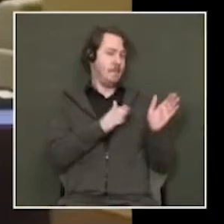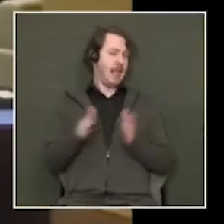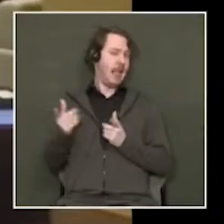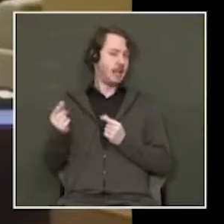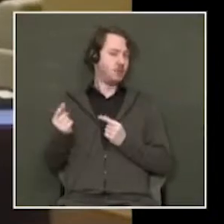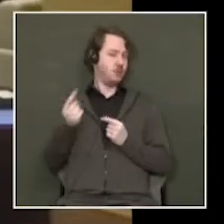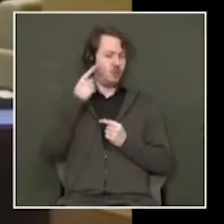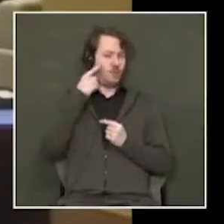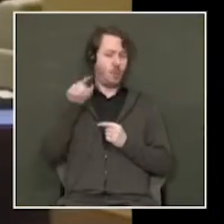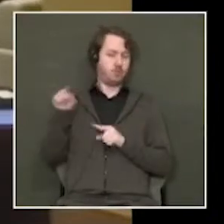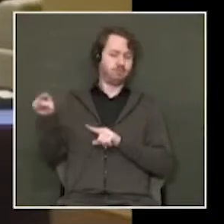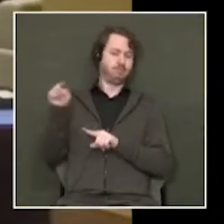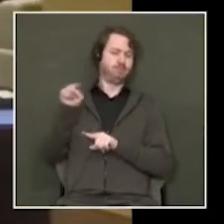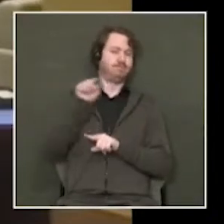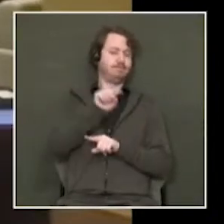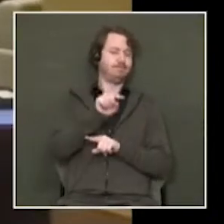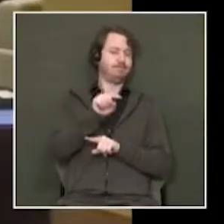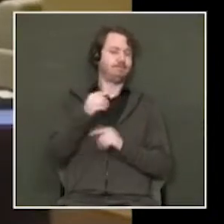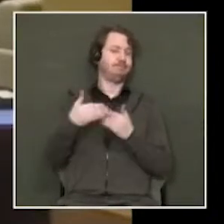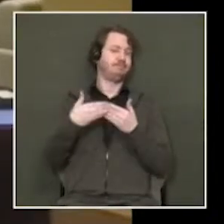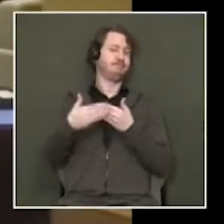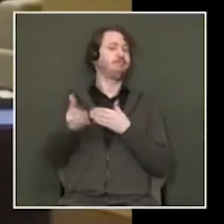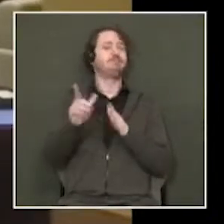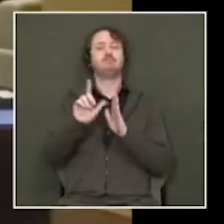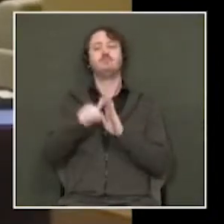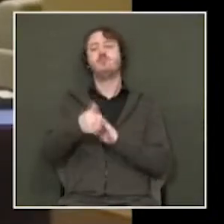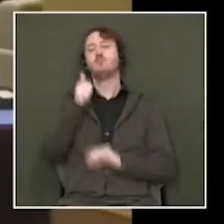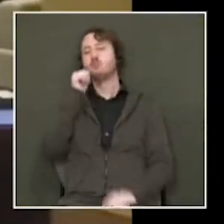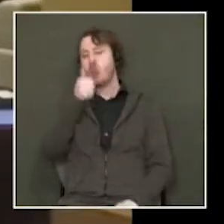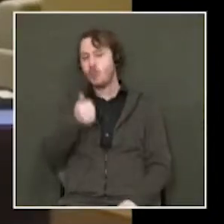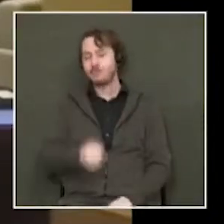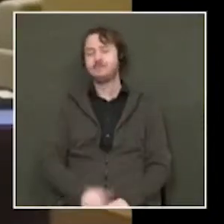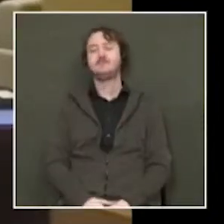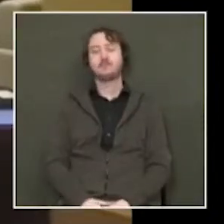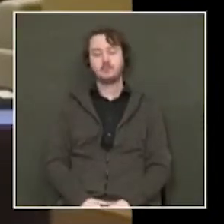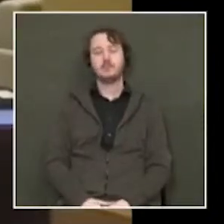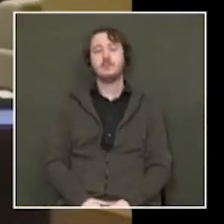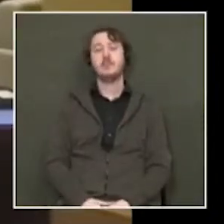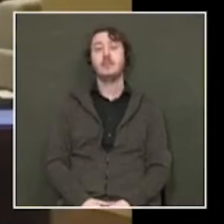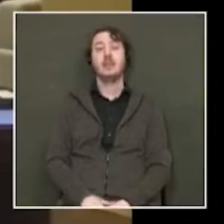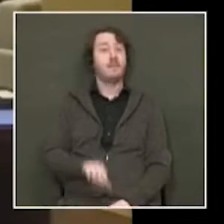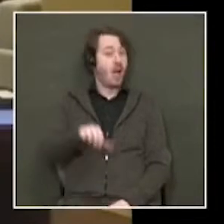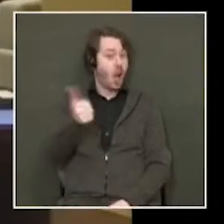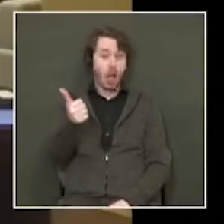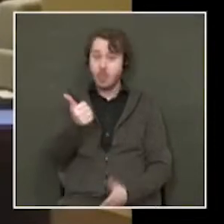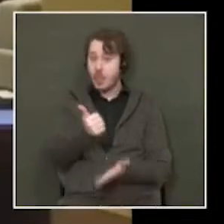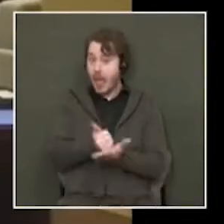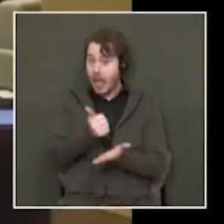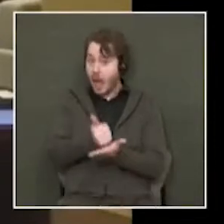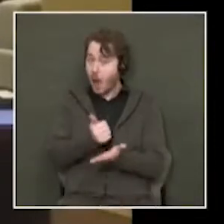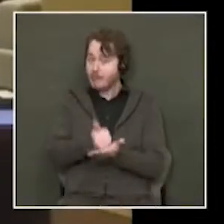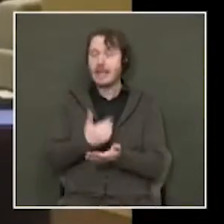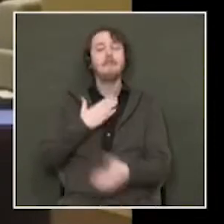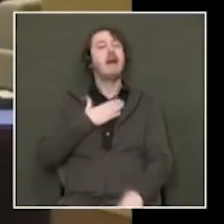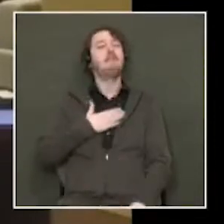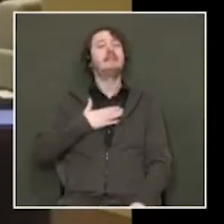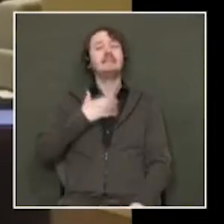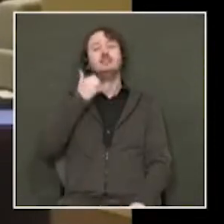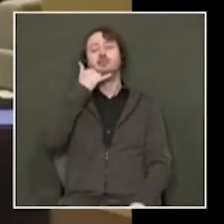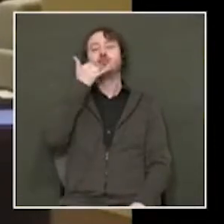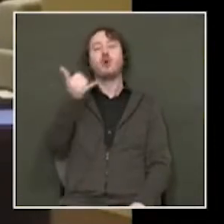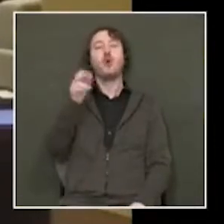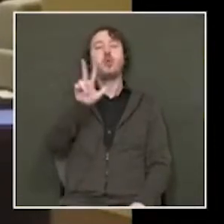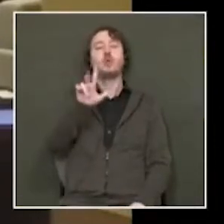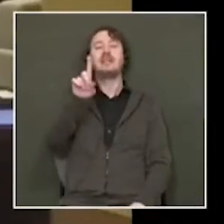are for those sites for tomorrow. If you need assistance, any other assistance, please don't hesitate to call